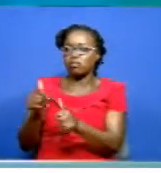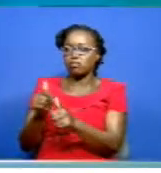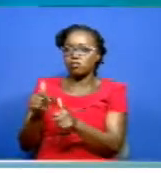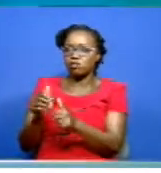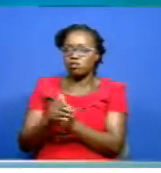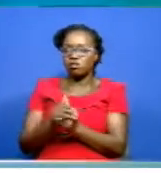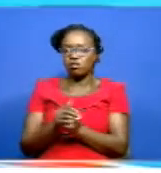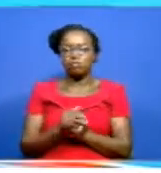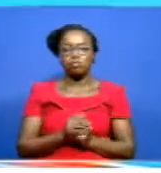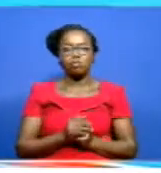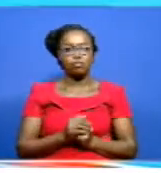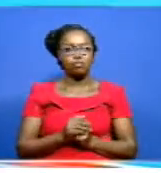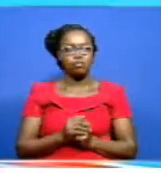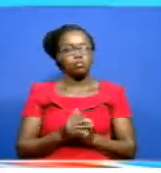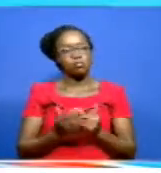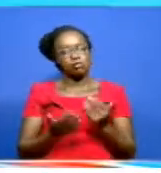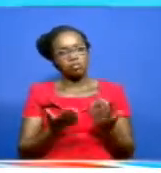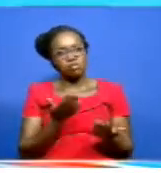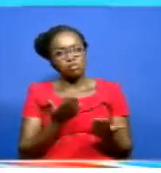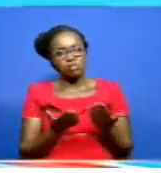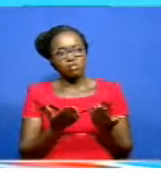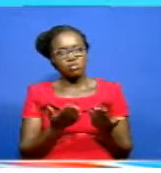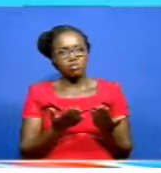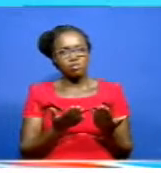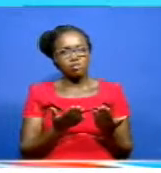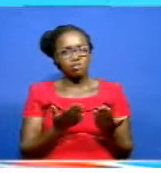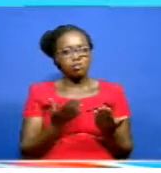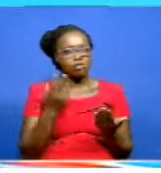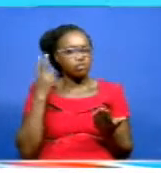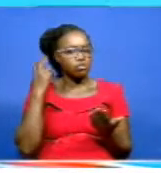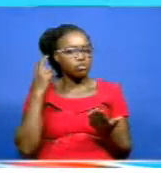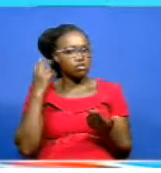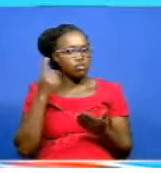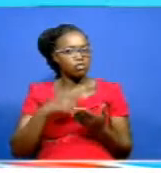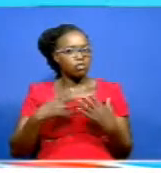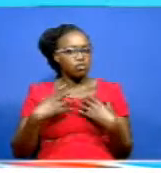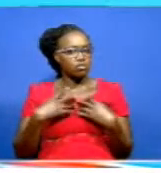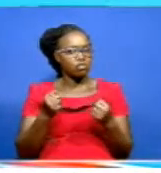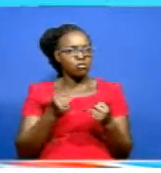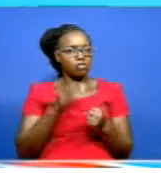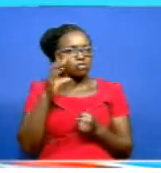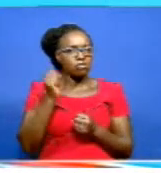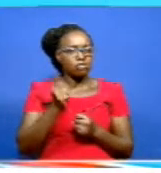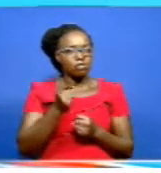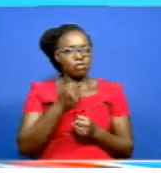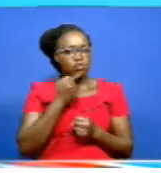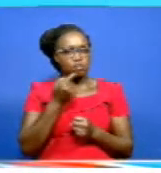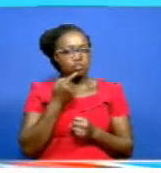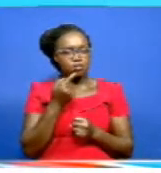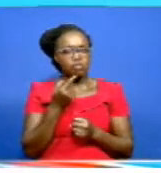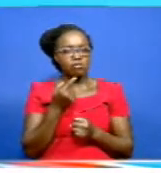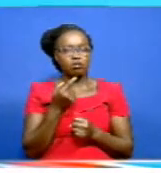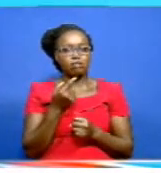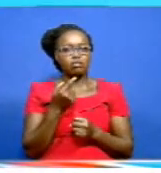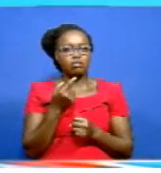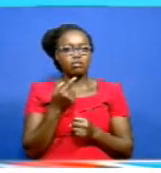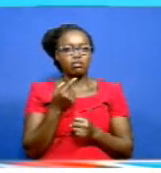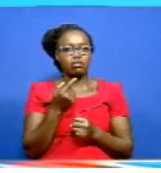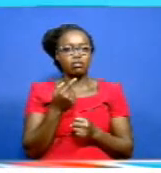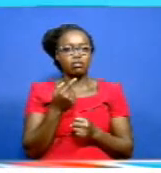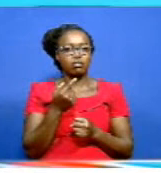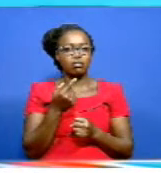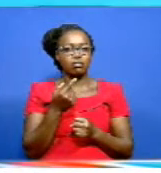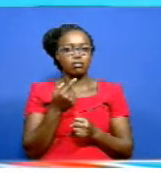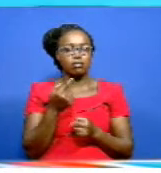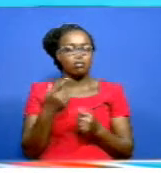structures. And perhaps let's first of all listen to what the health CS, Njue, had to talk about or had to say in